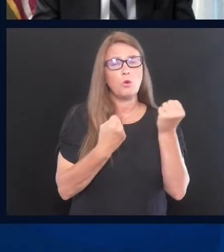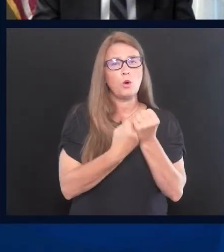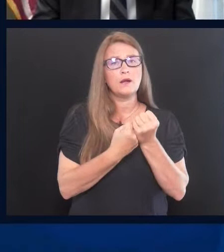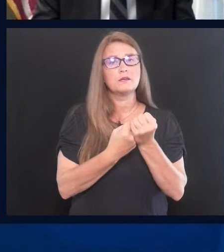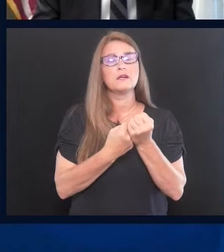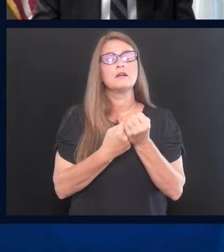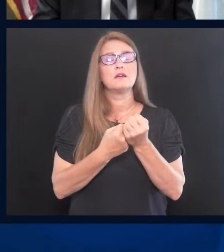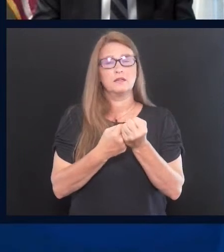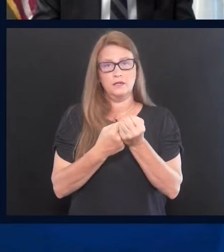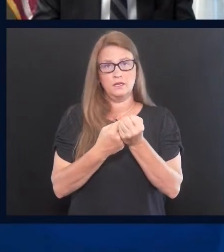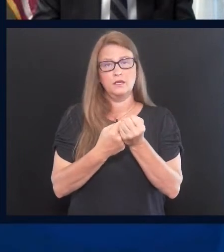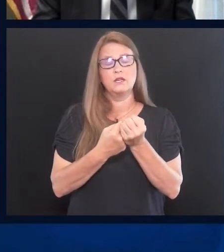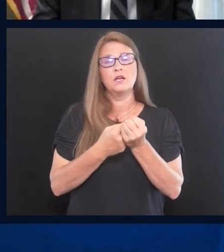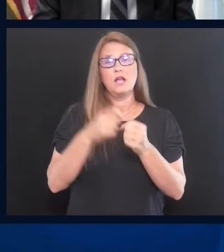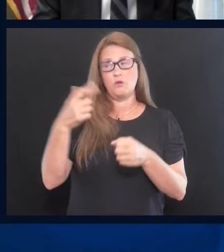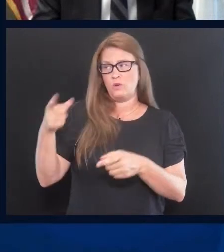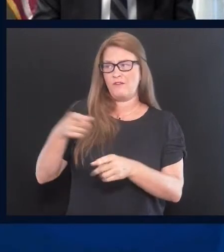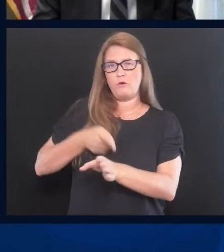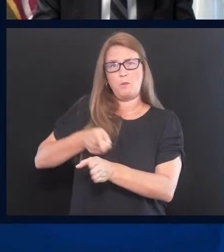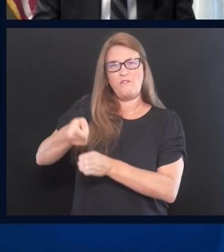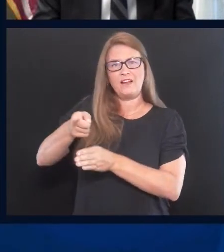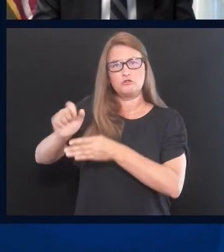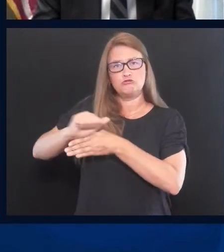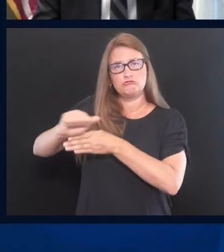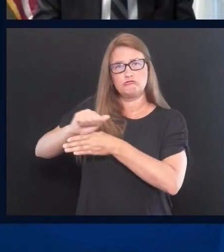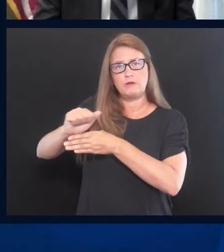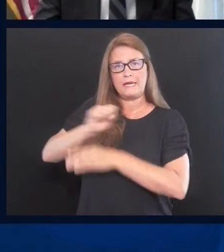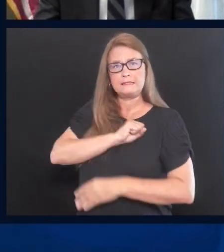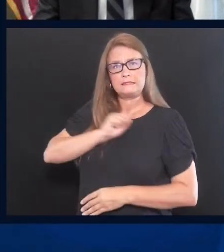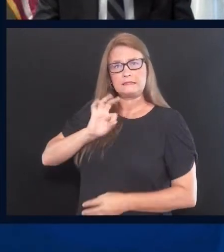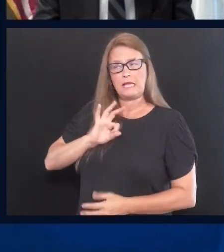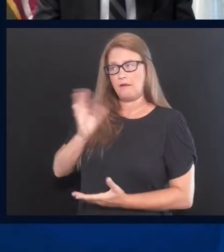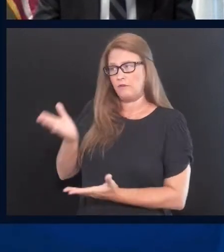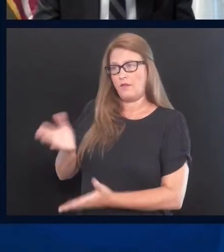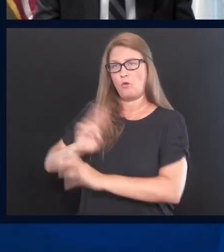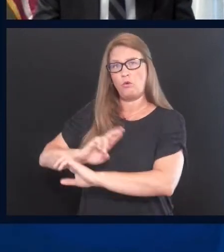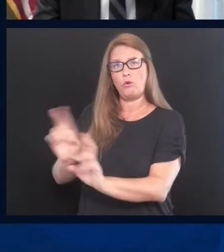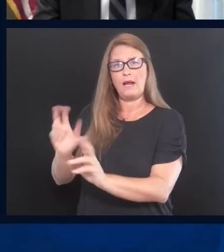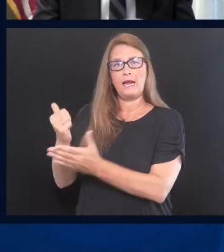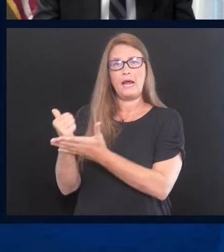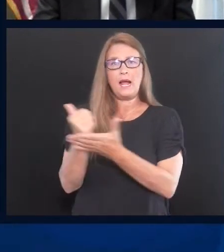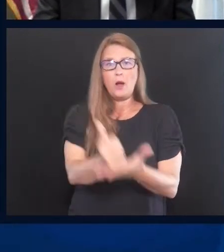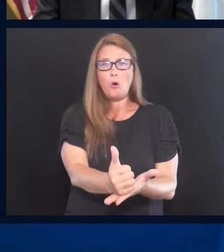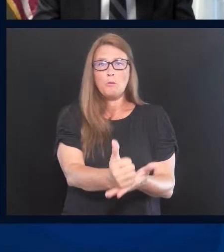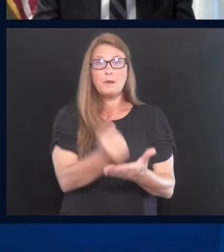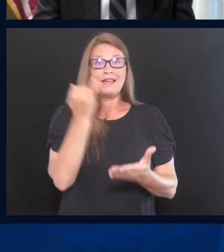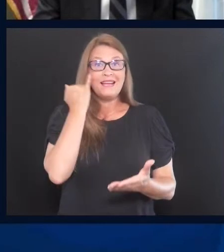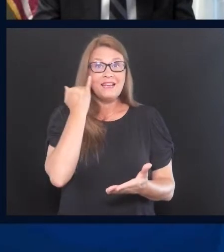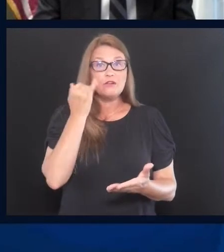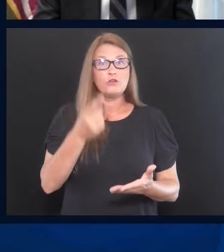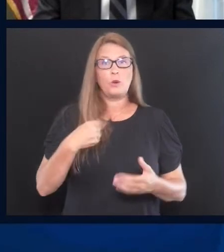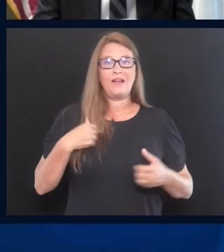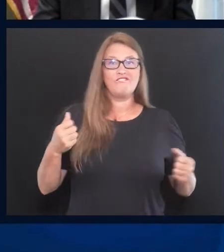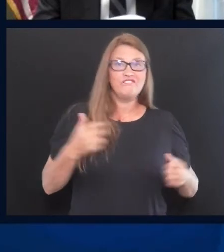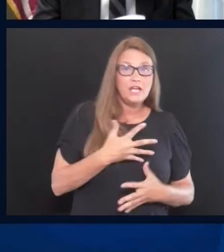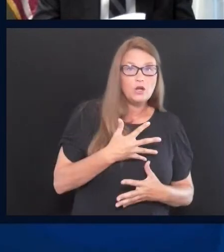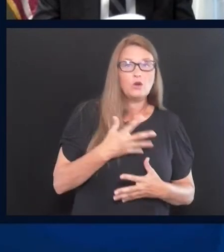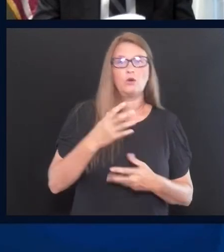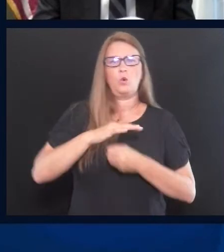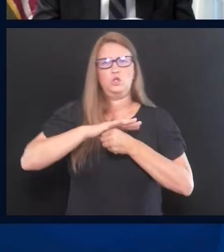Professionally trained mental health staff are there to support people who may be suffering from fear or stress created by